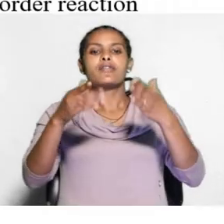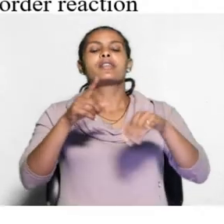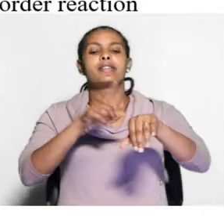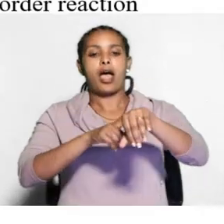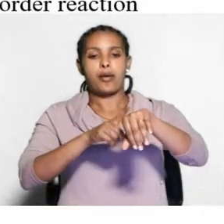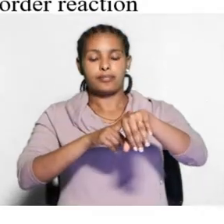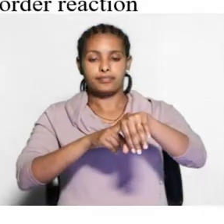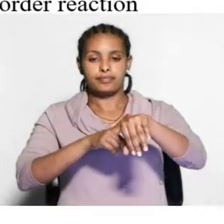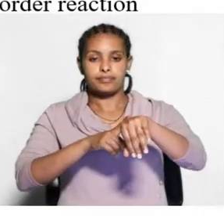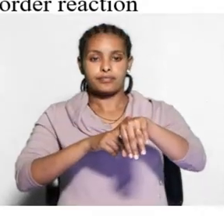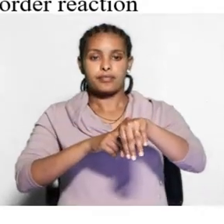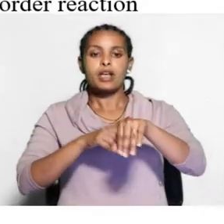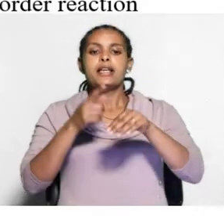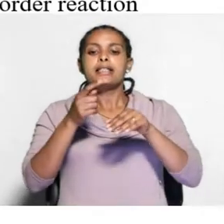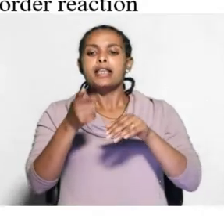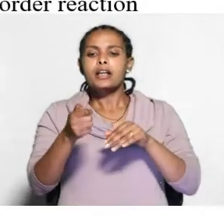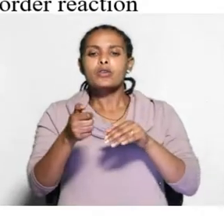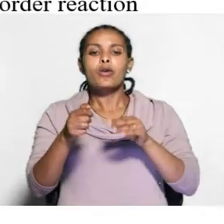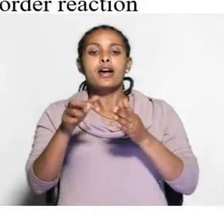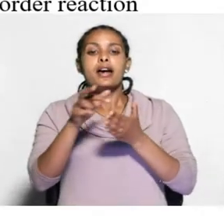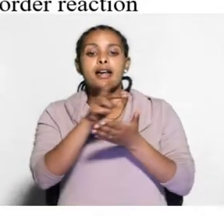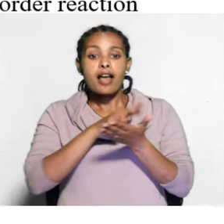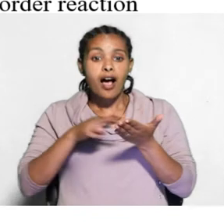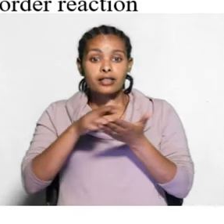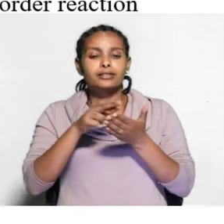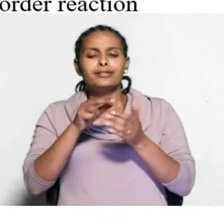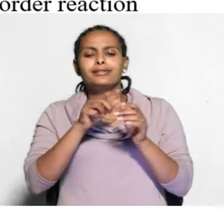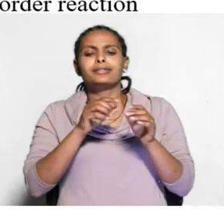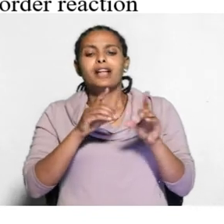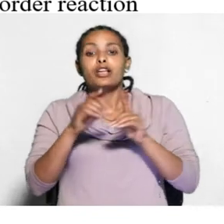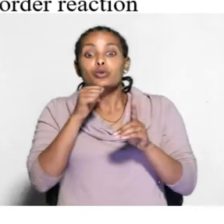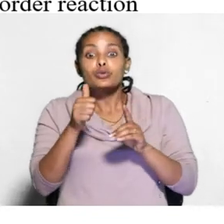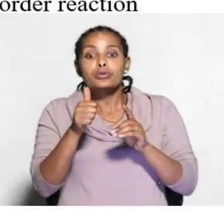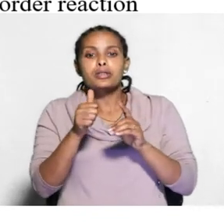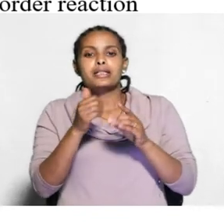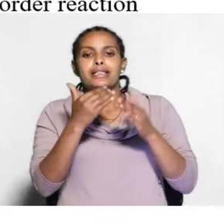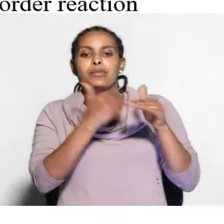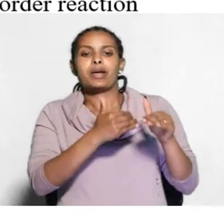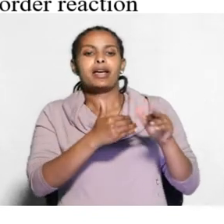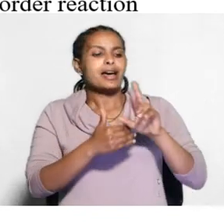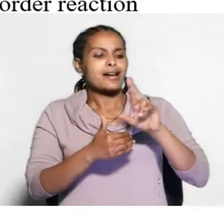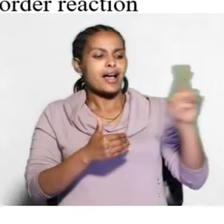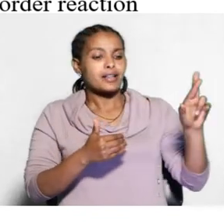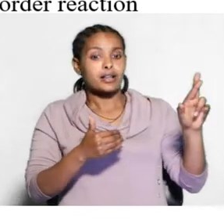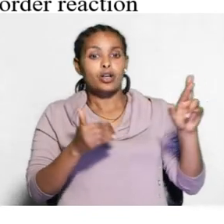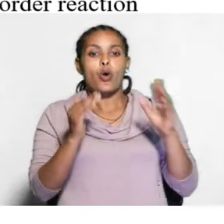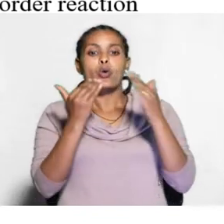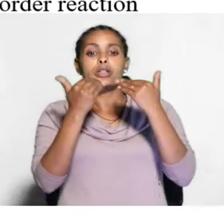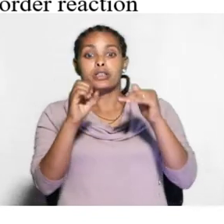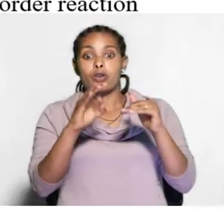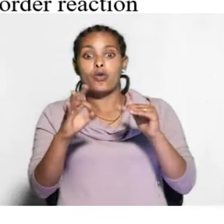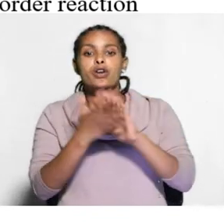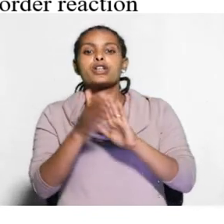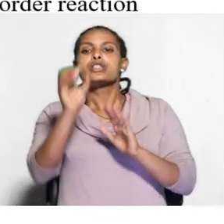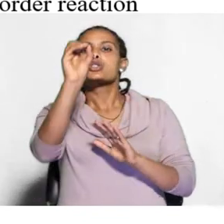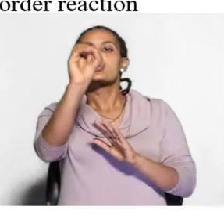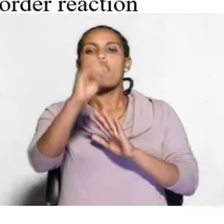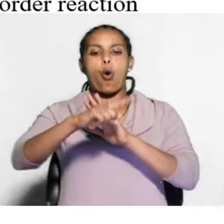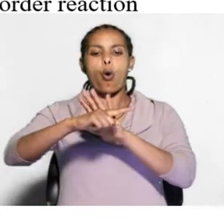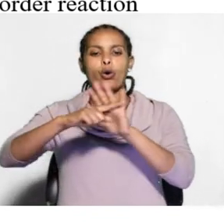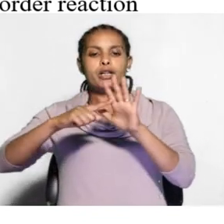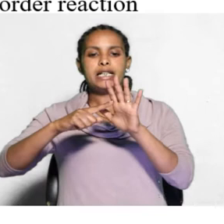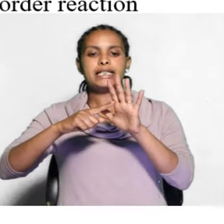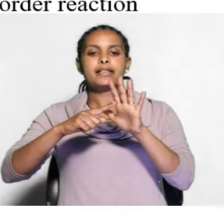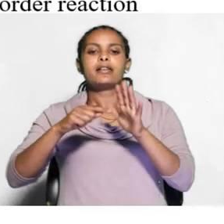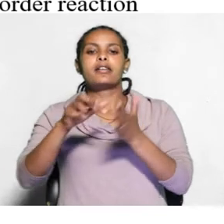time the rate of reaction does not depend on the reactant concentration for zero order